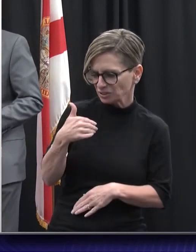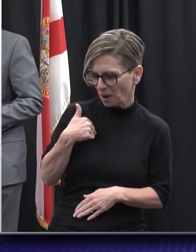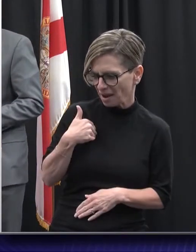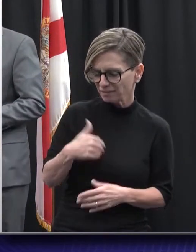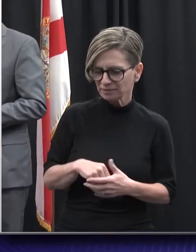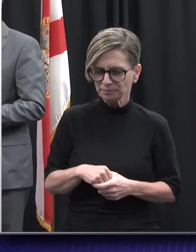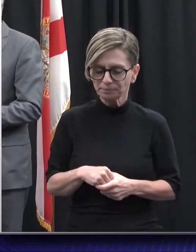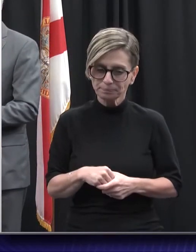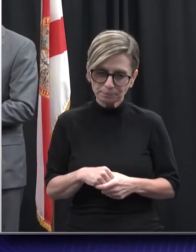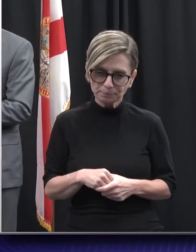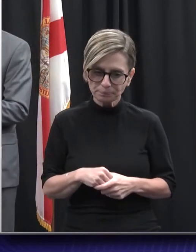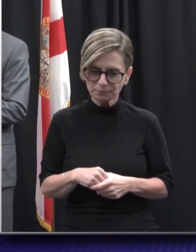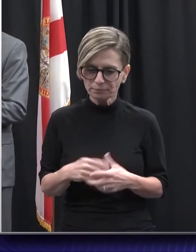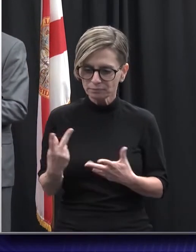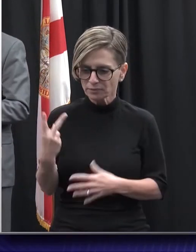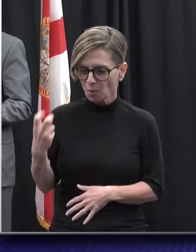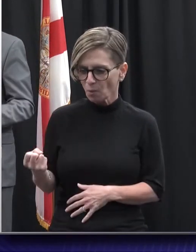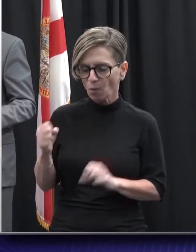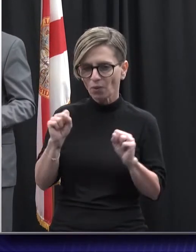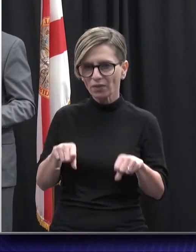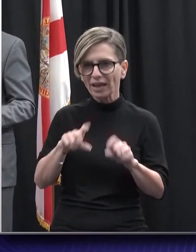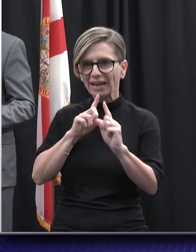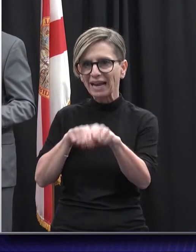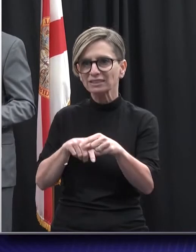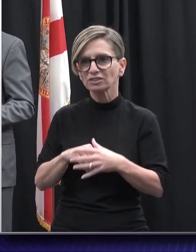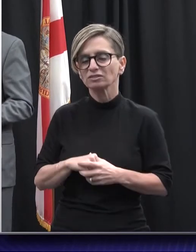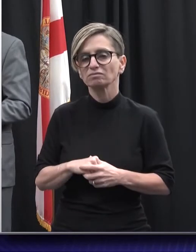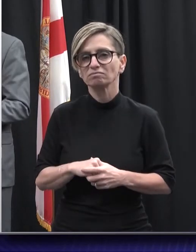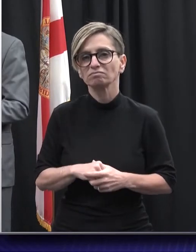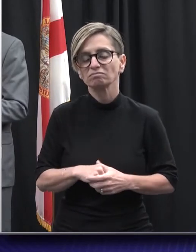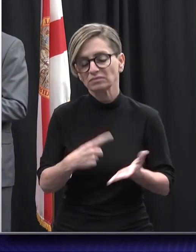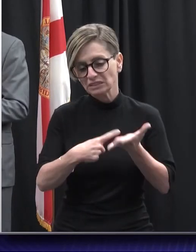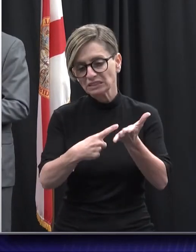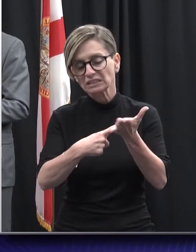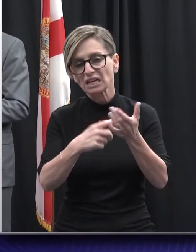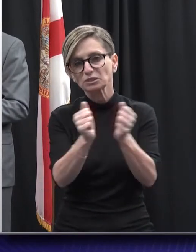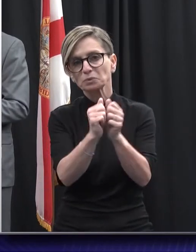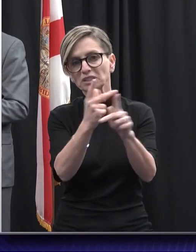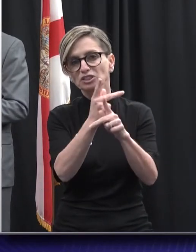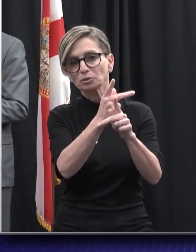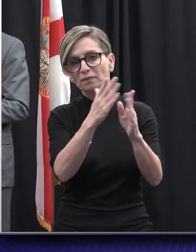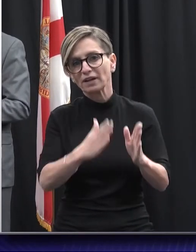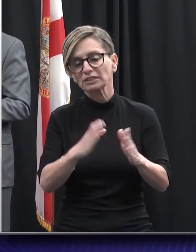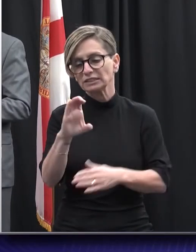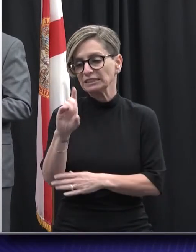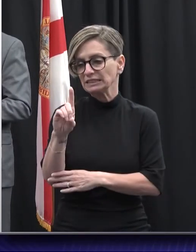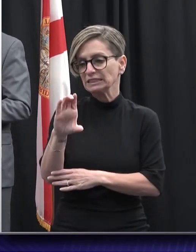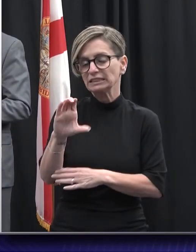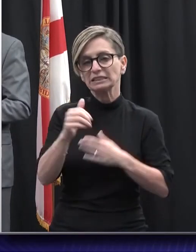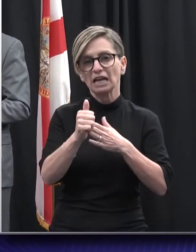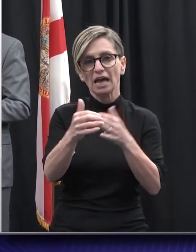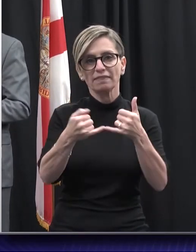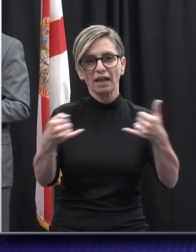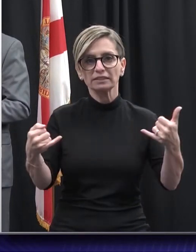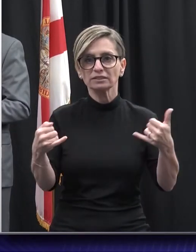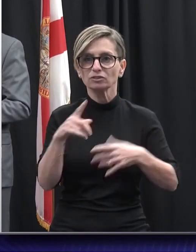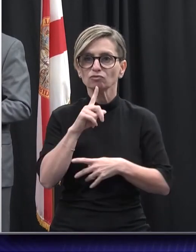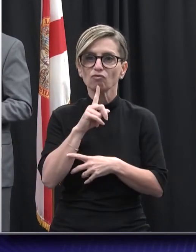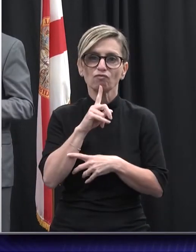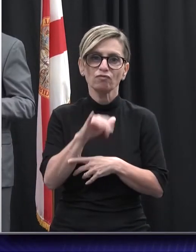So I think we can both answer that, but talk to their supervisor. The CDC guidelines are really very